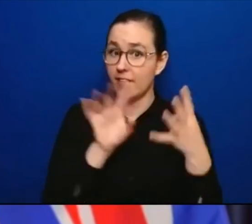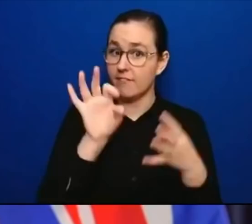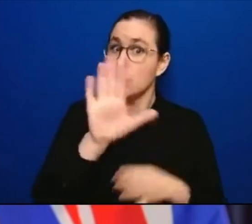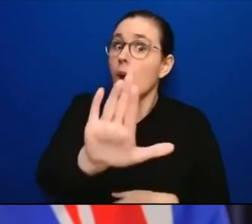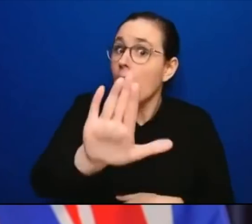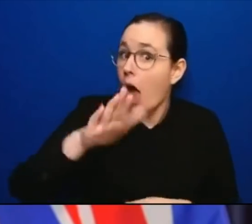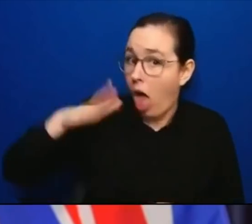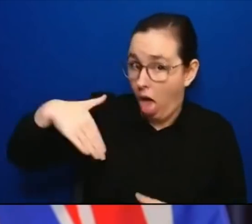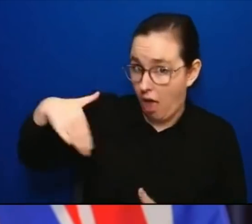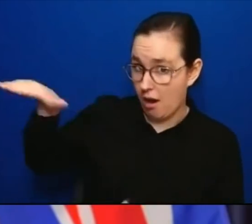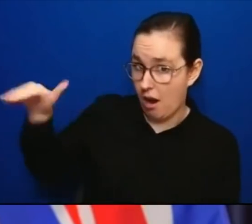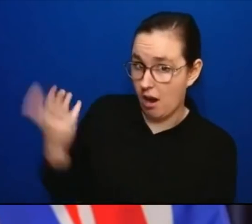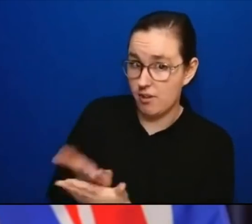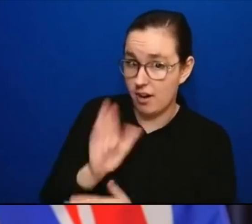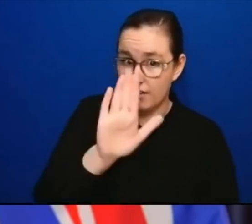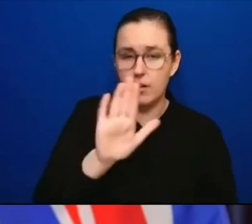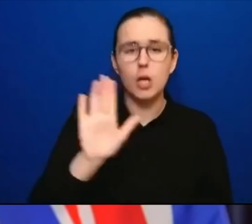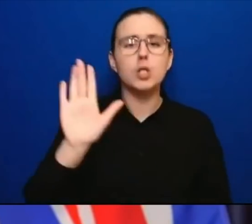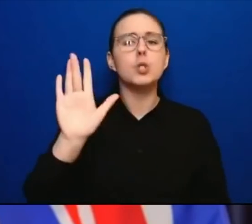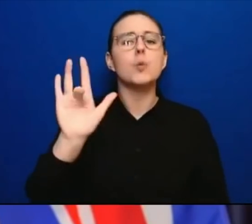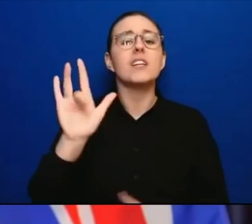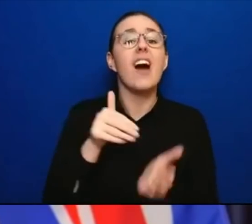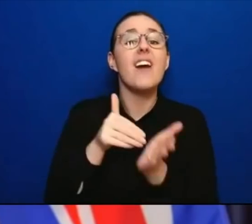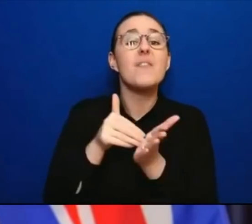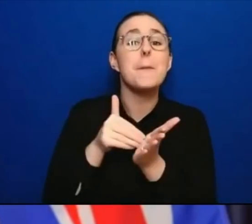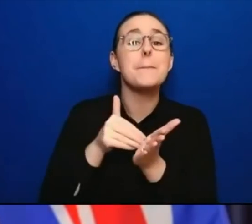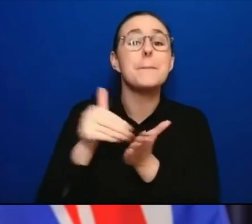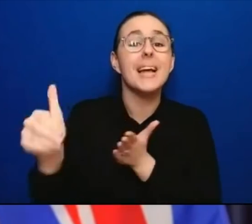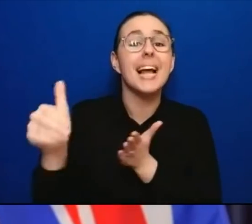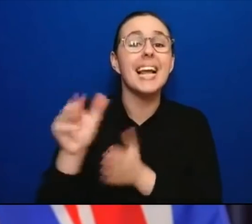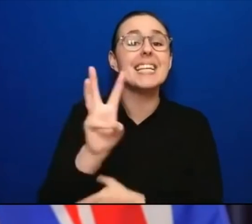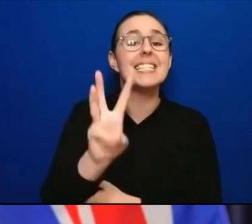by the end of February, so they're not here yet,